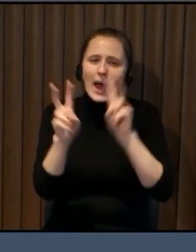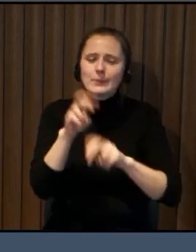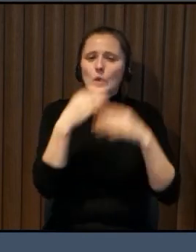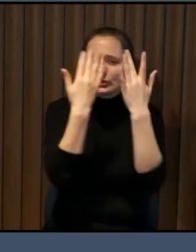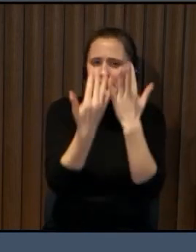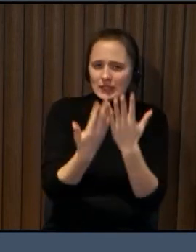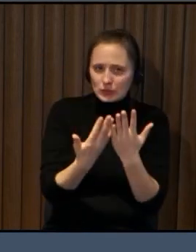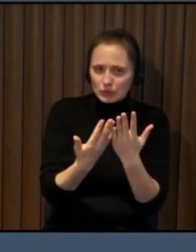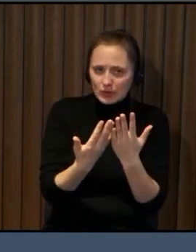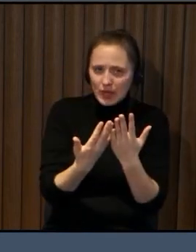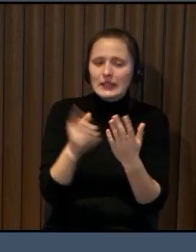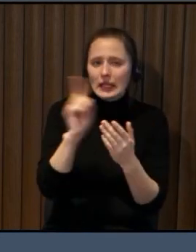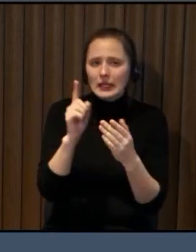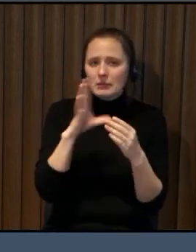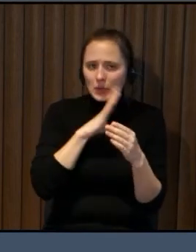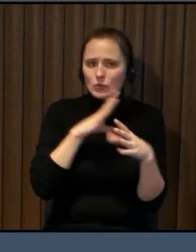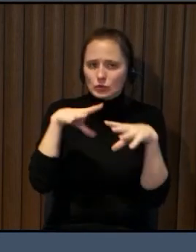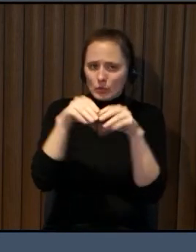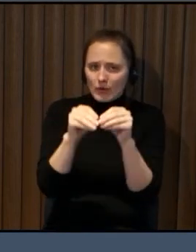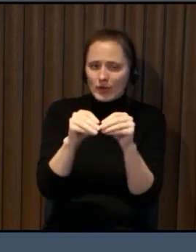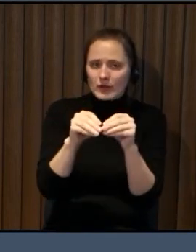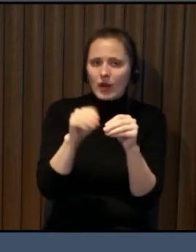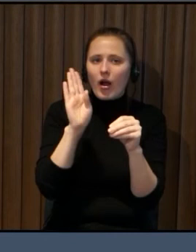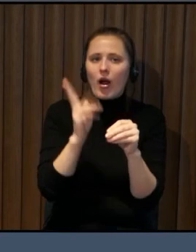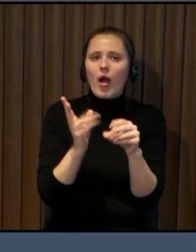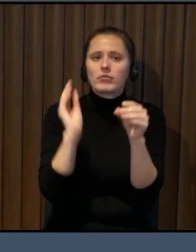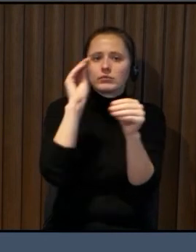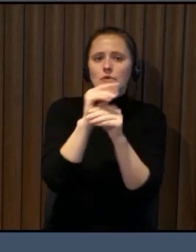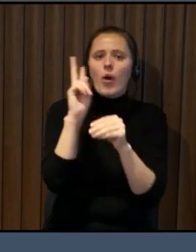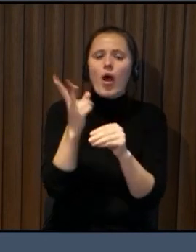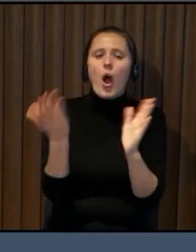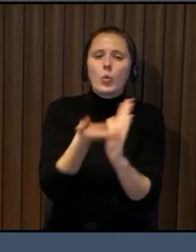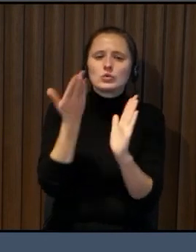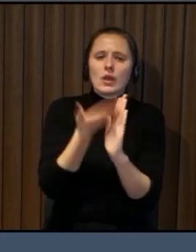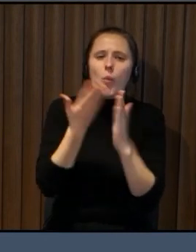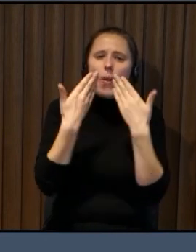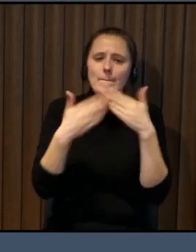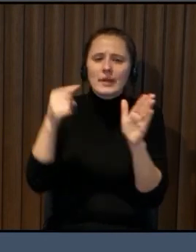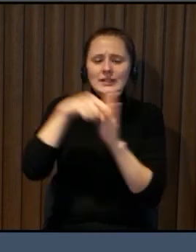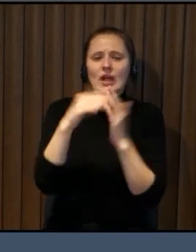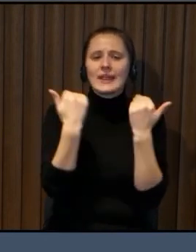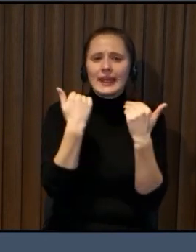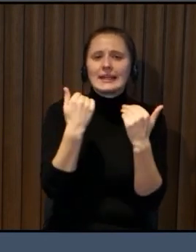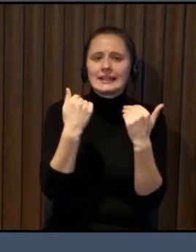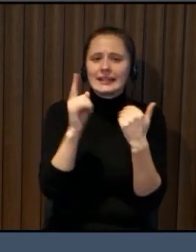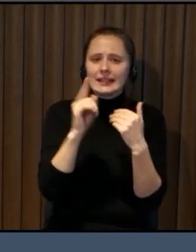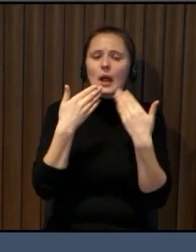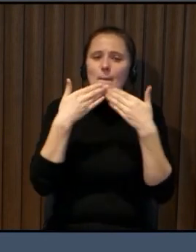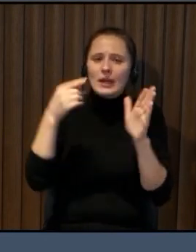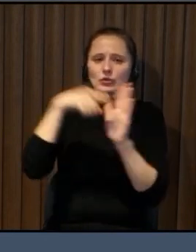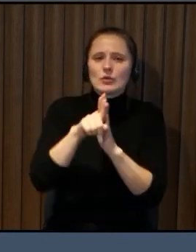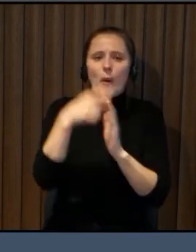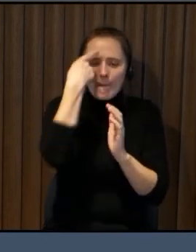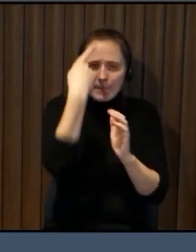where do you place the results when you have done it? Because there is this